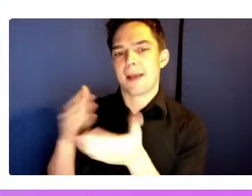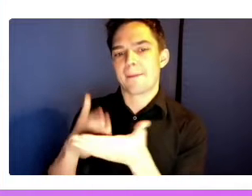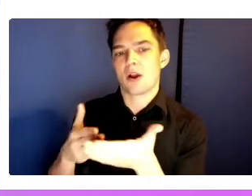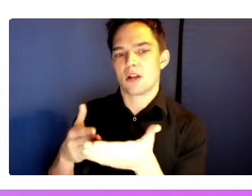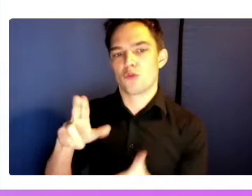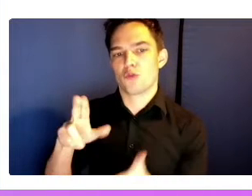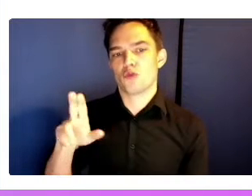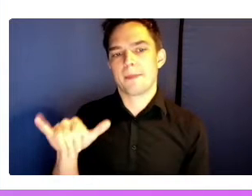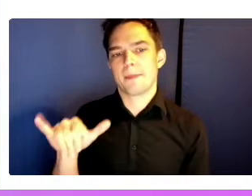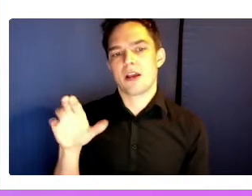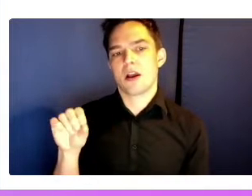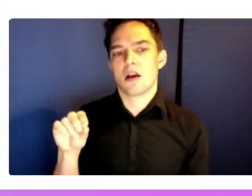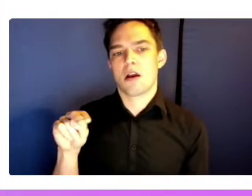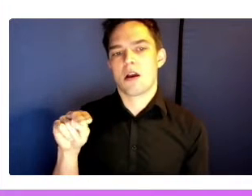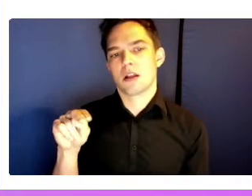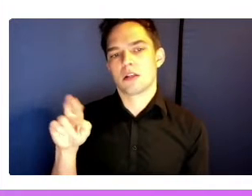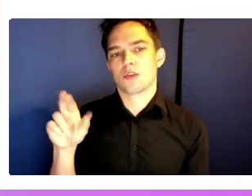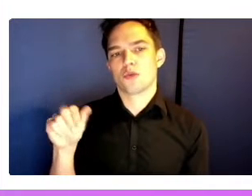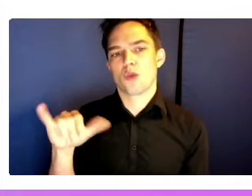Ruby on Rails.